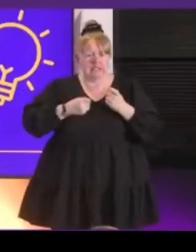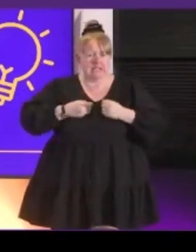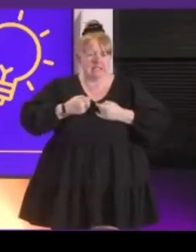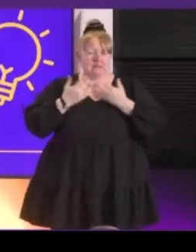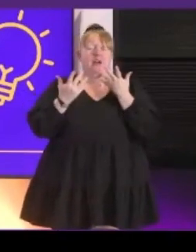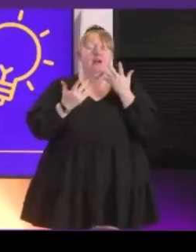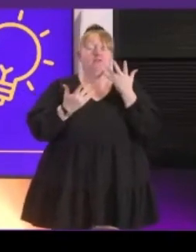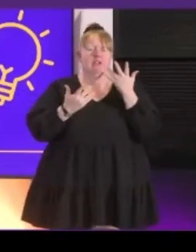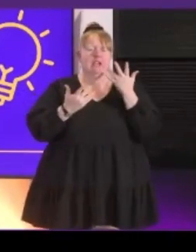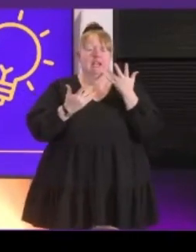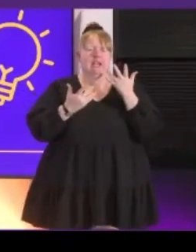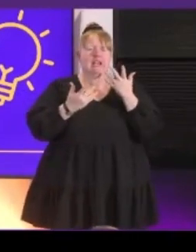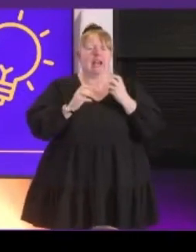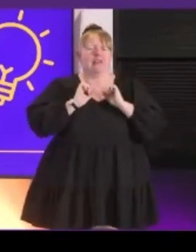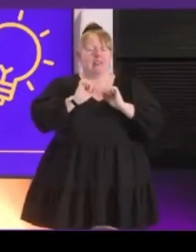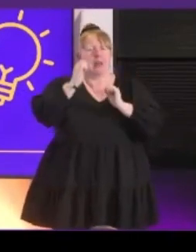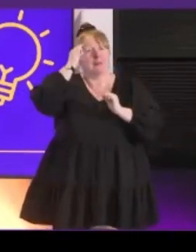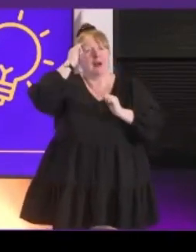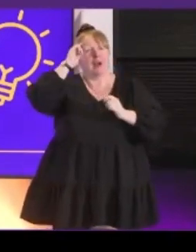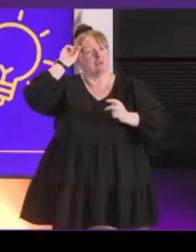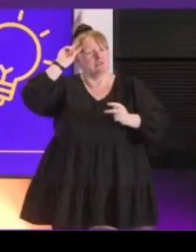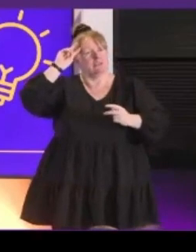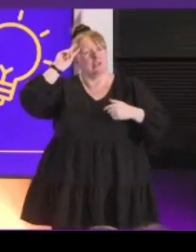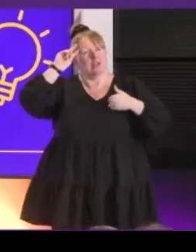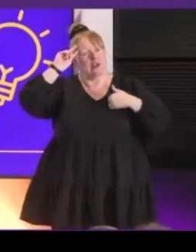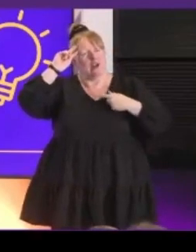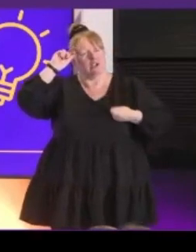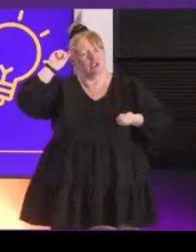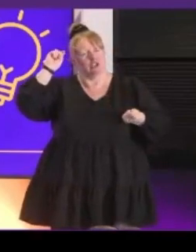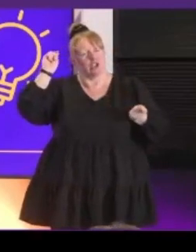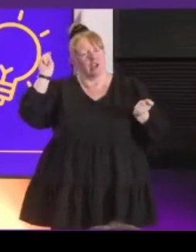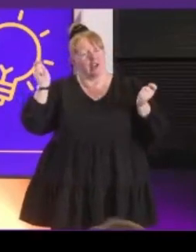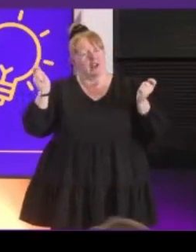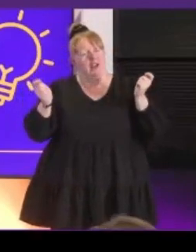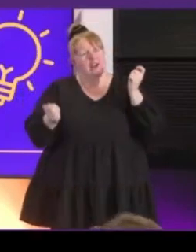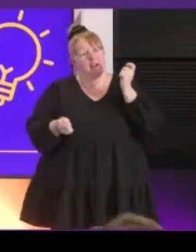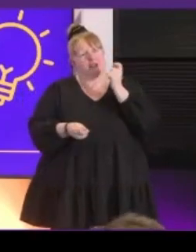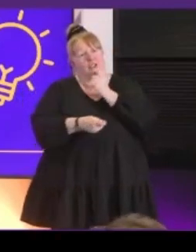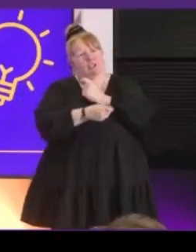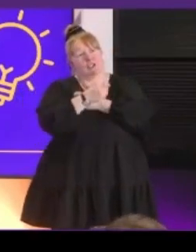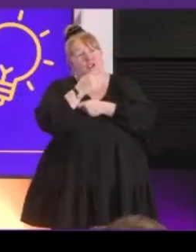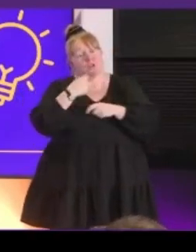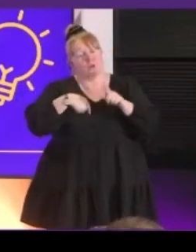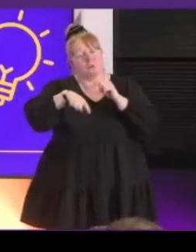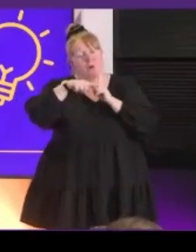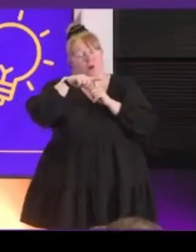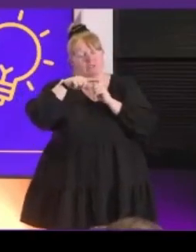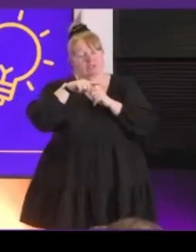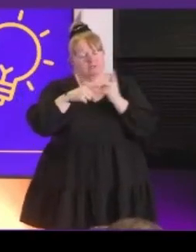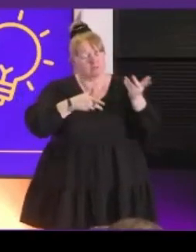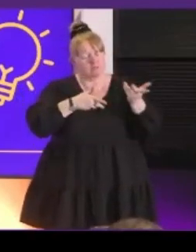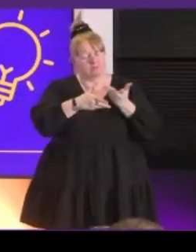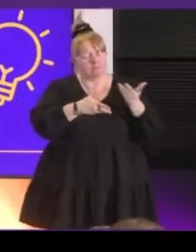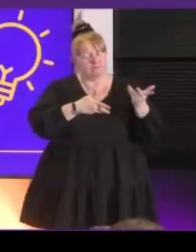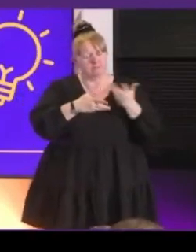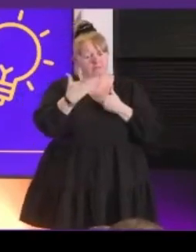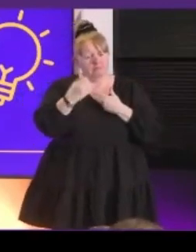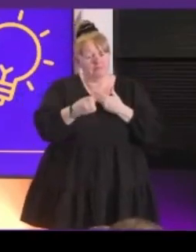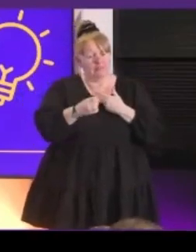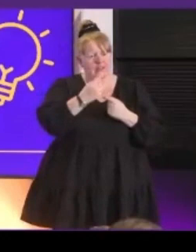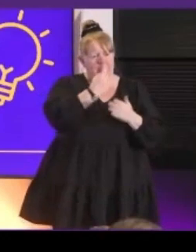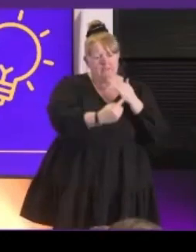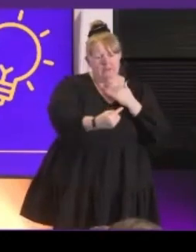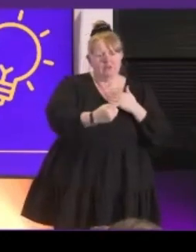and changing hearts and minds, the number of difficult conversations we've subsequently had with those teams, with those individuals, has just